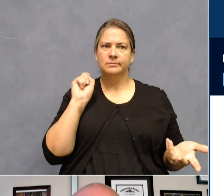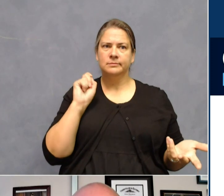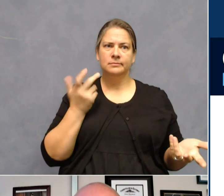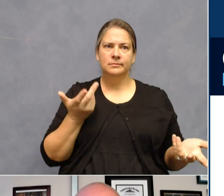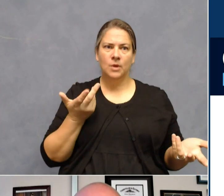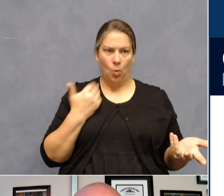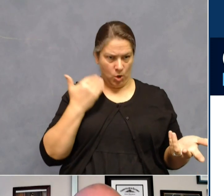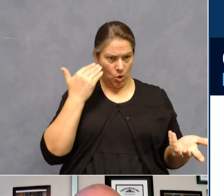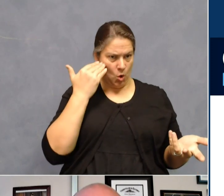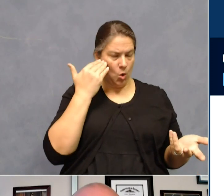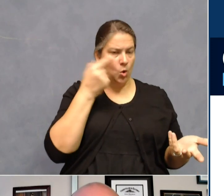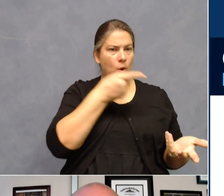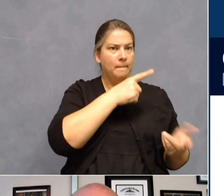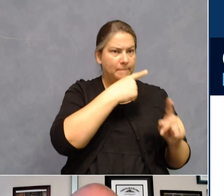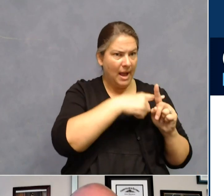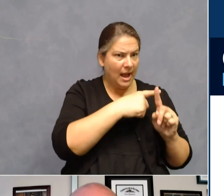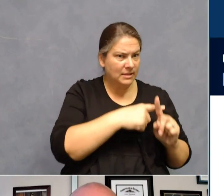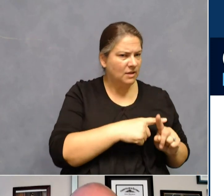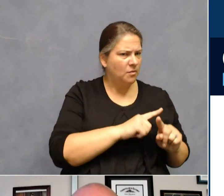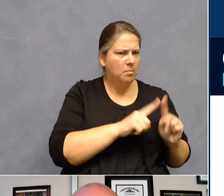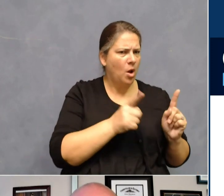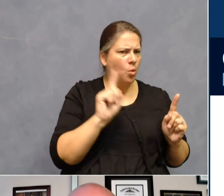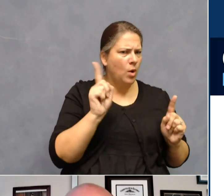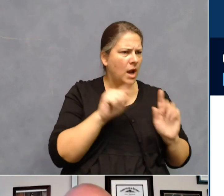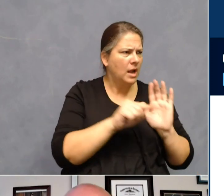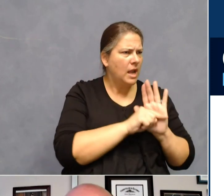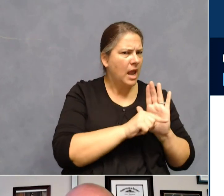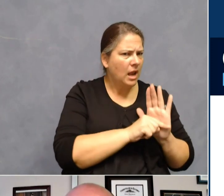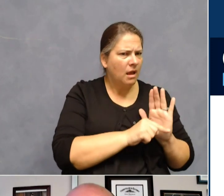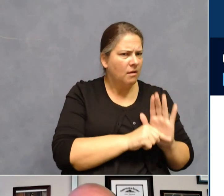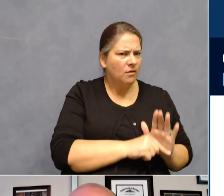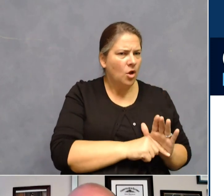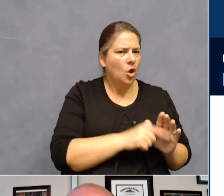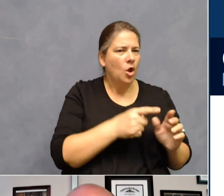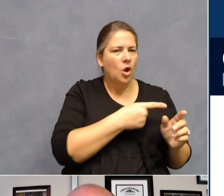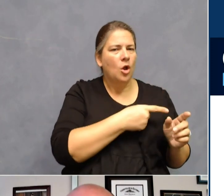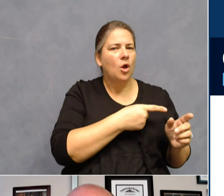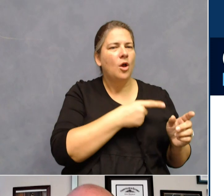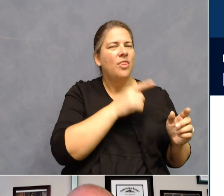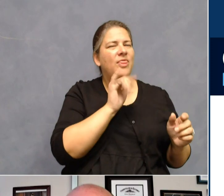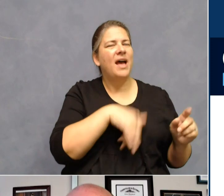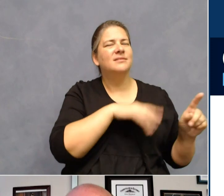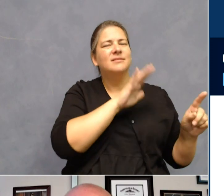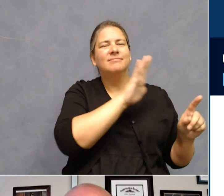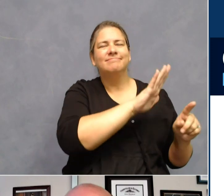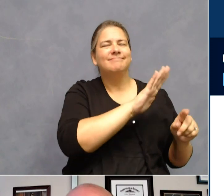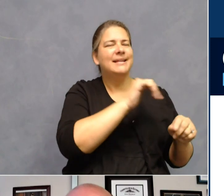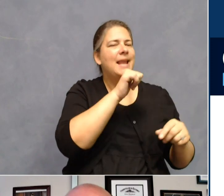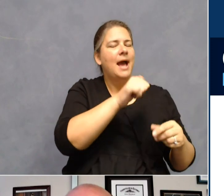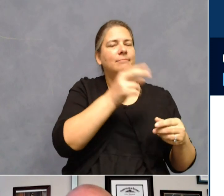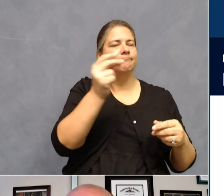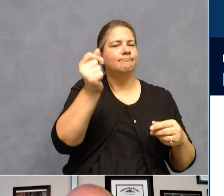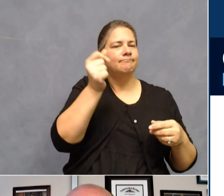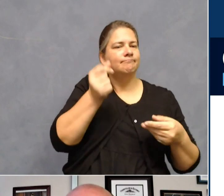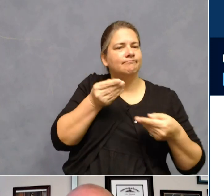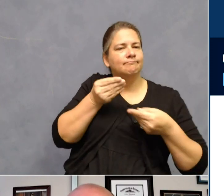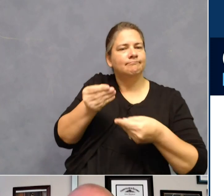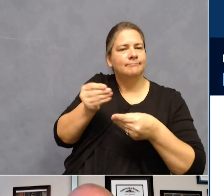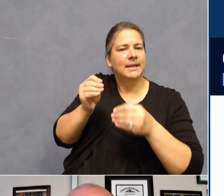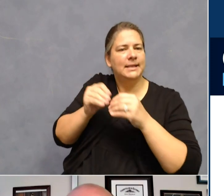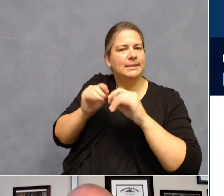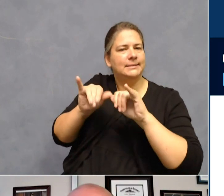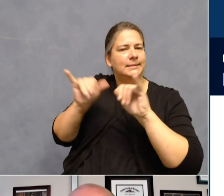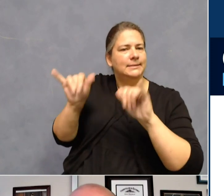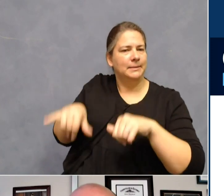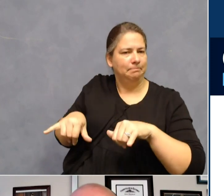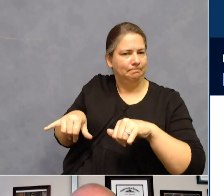negatives, that causes this to swing up and down. The blue line are all the electronic lab reports. And if you